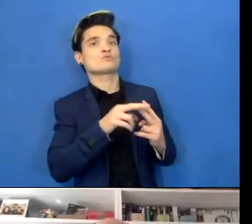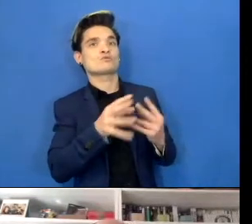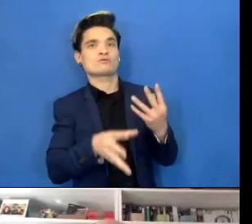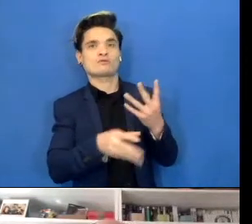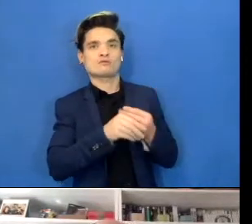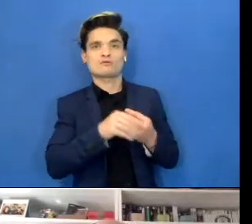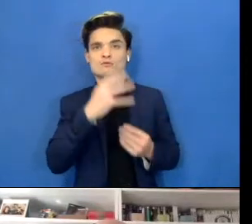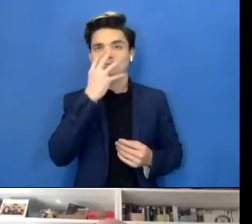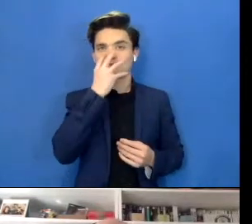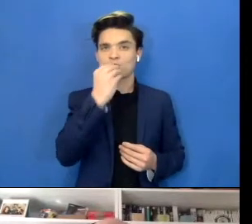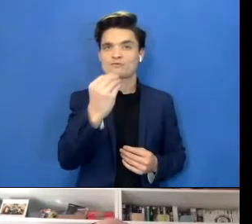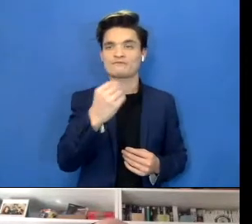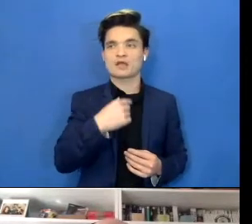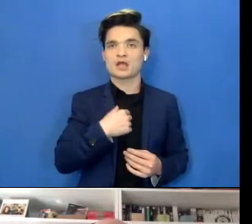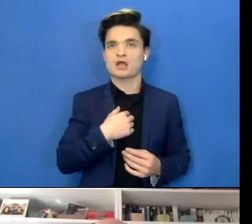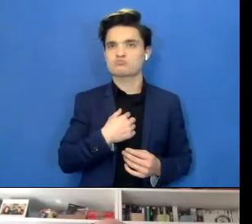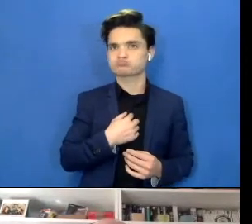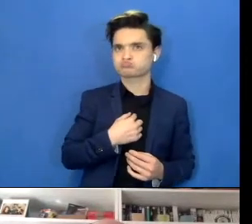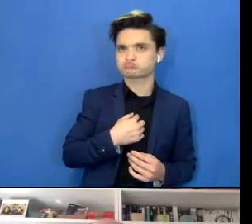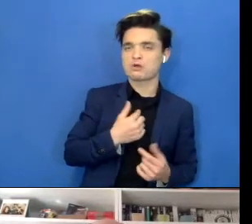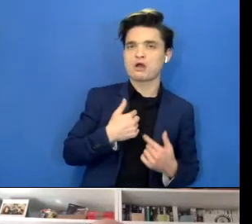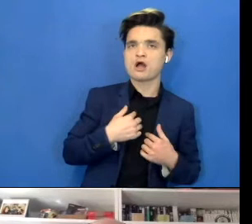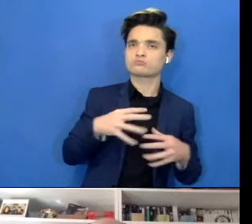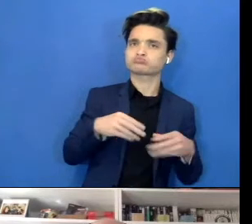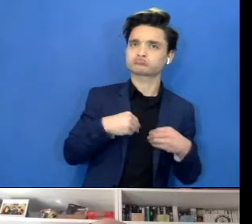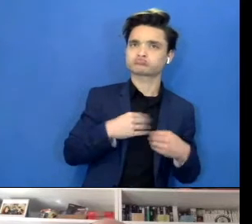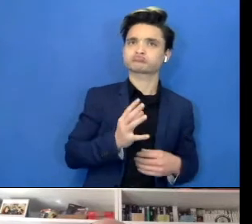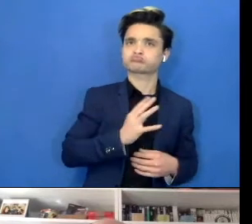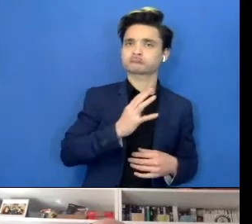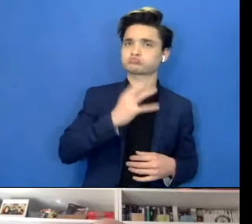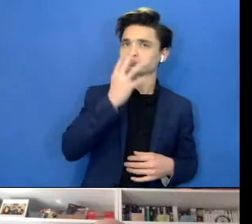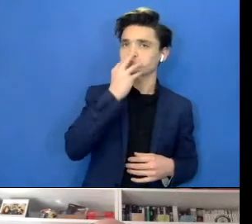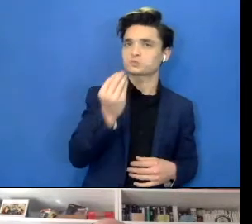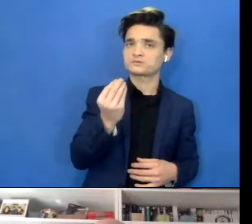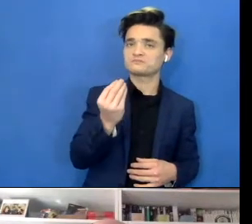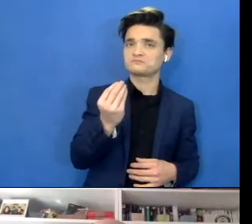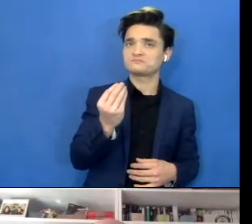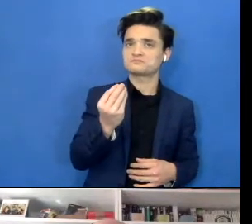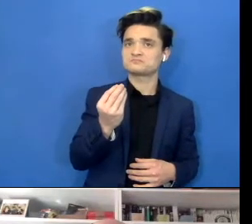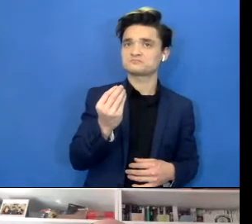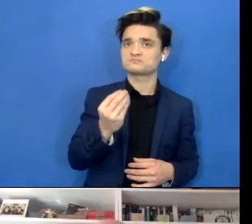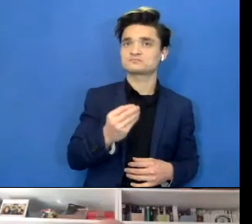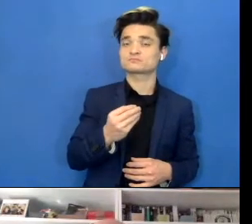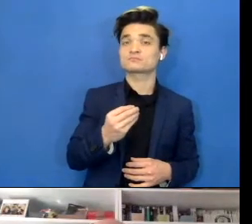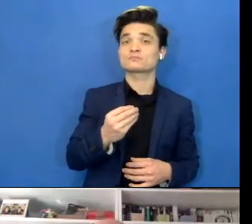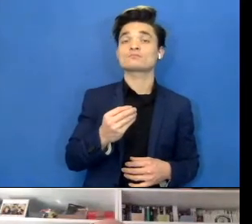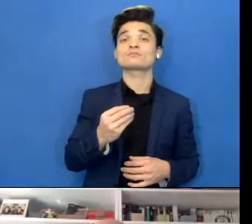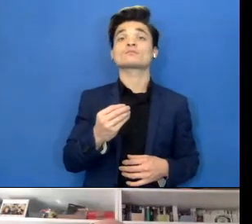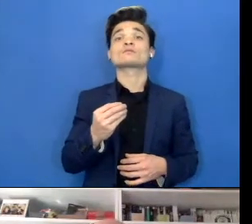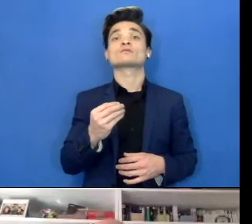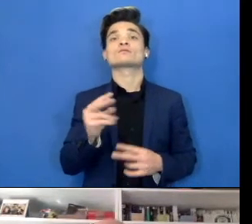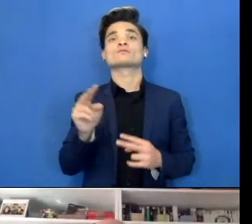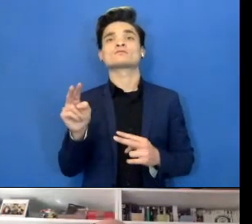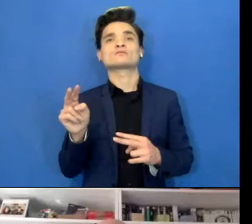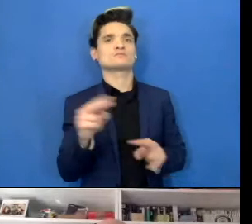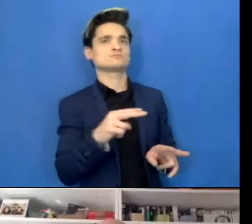And so I accepted the fact that the wolves existed, but then I got rid of them. And I got accused of blocking,